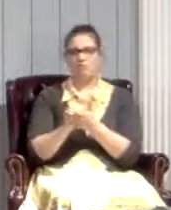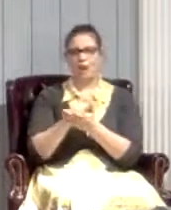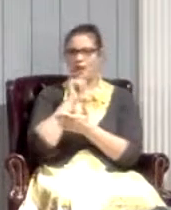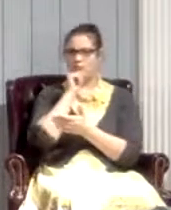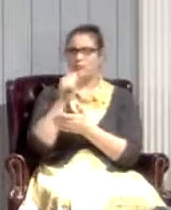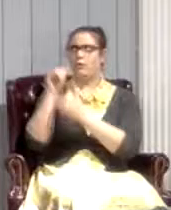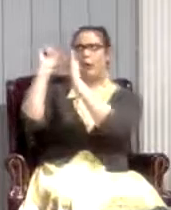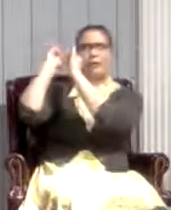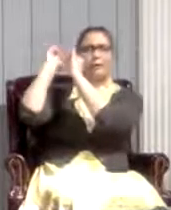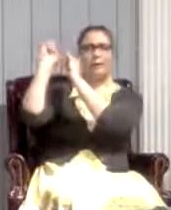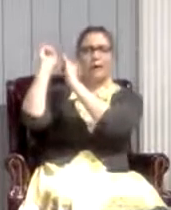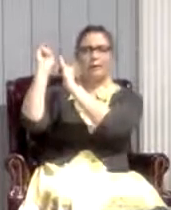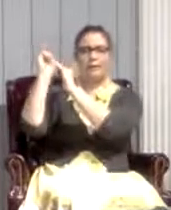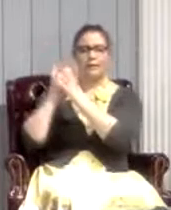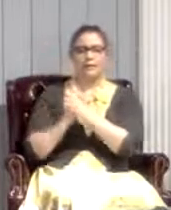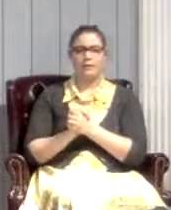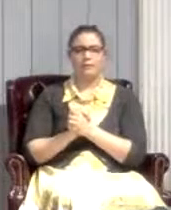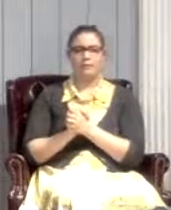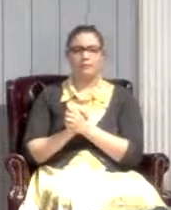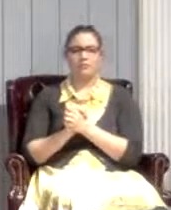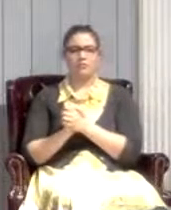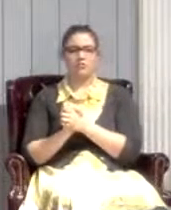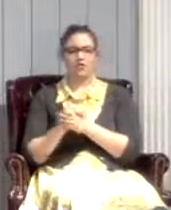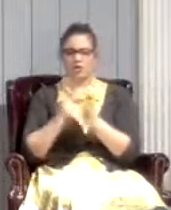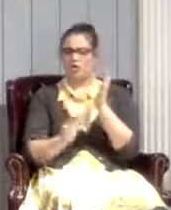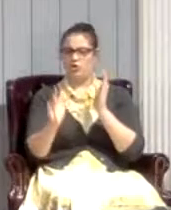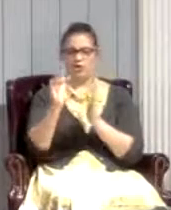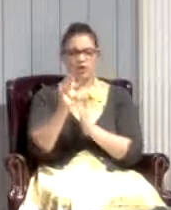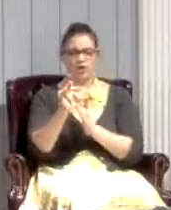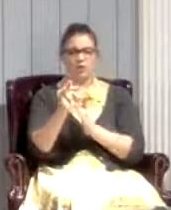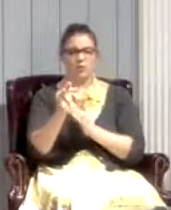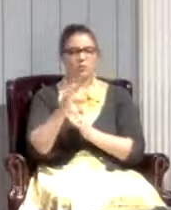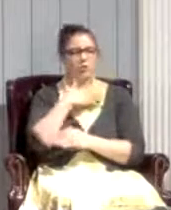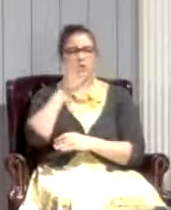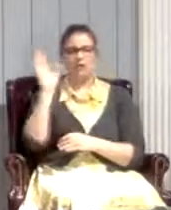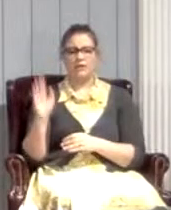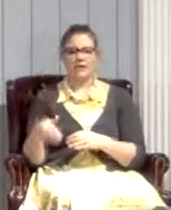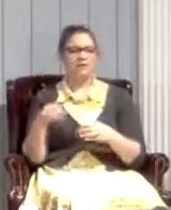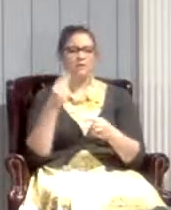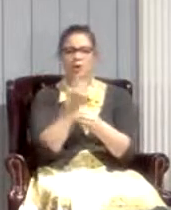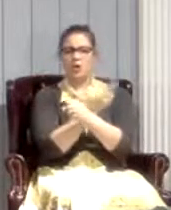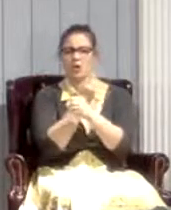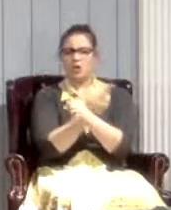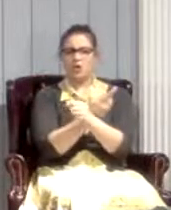Jesus would never use a weapon. Jesus would never go to war.